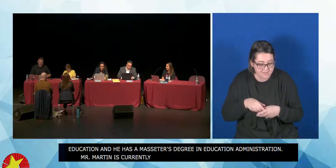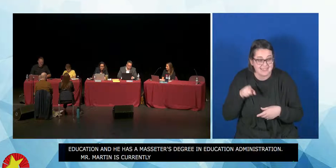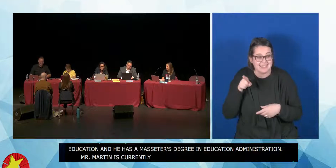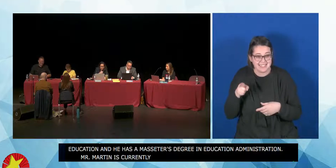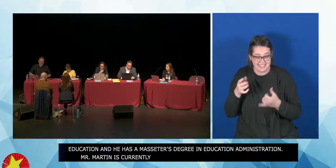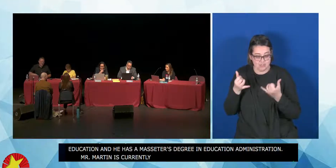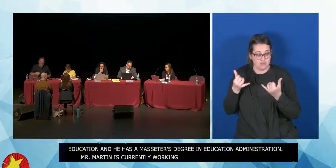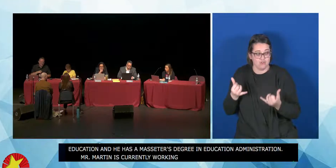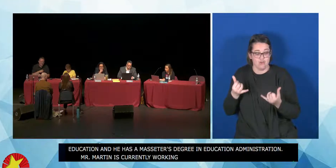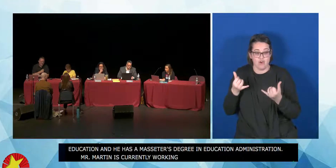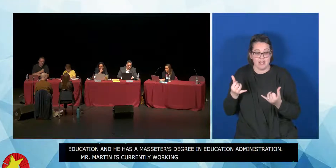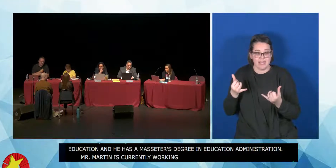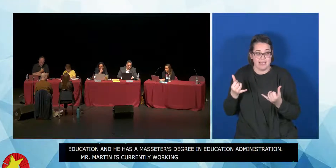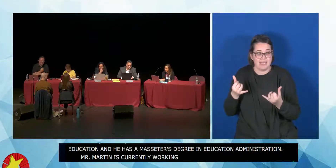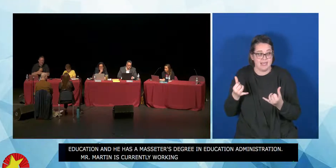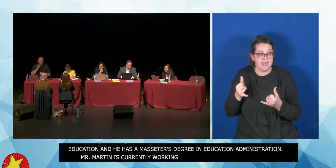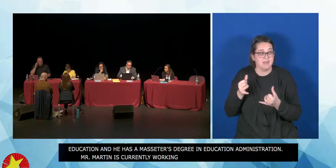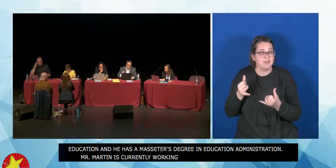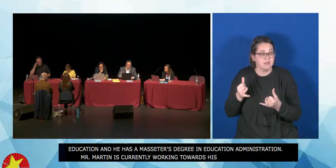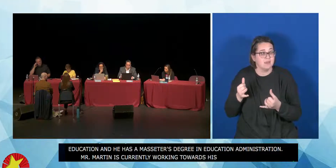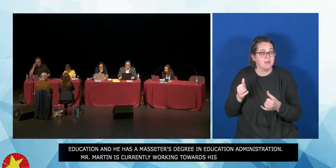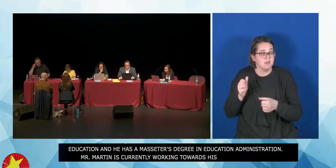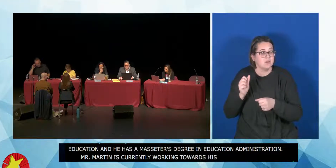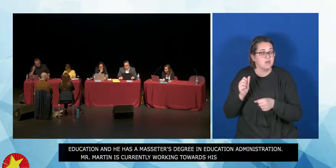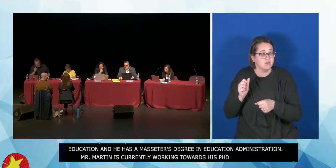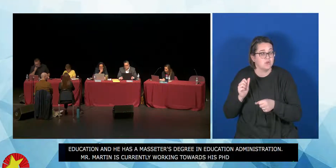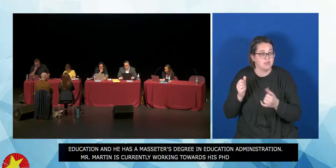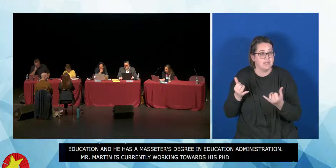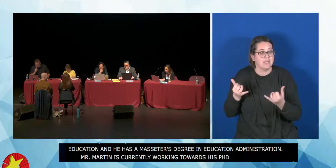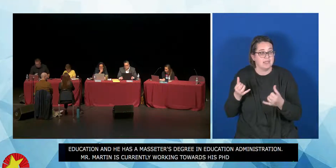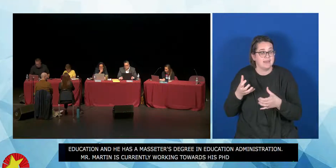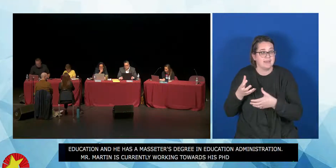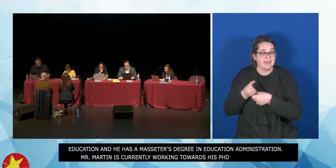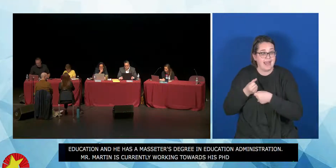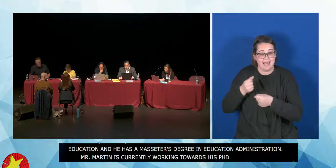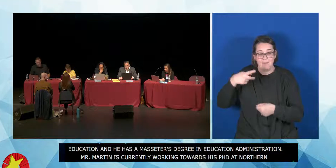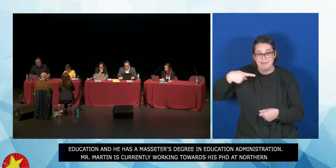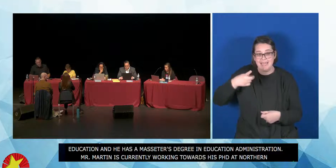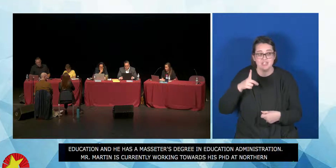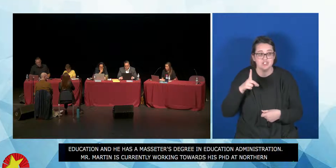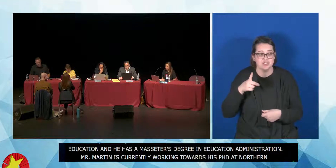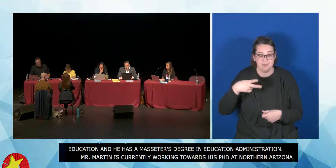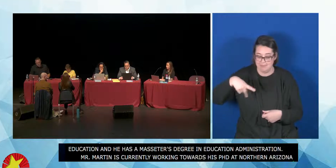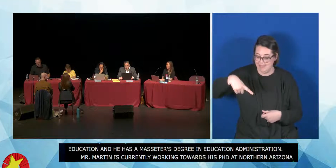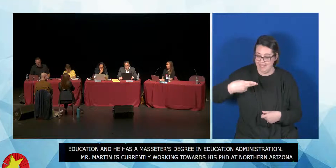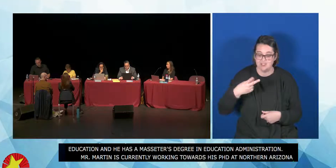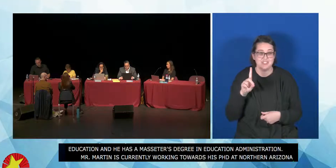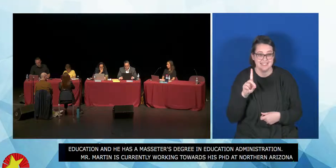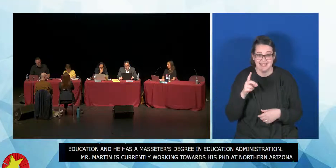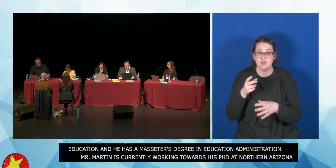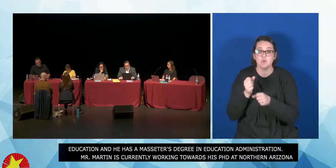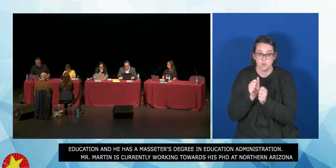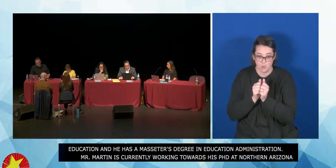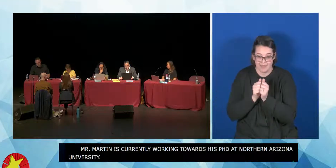his PhD at Northern Arizona University. He will be providing a